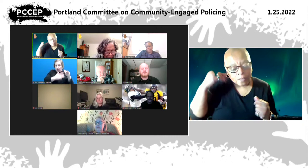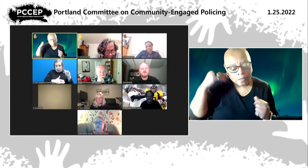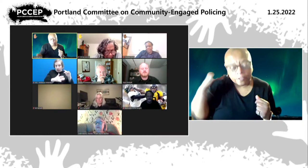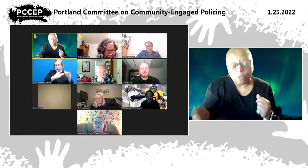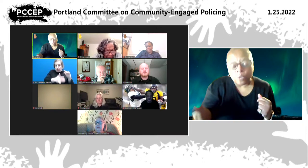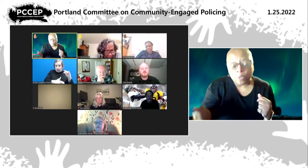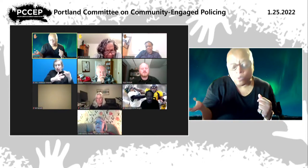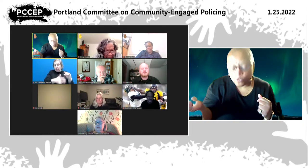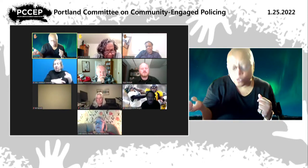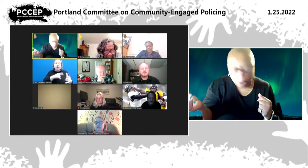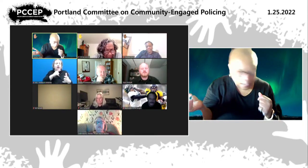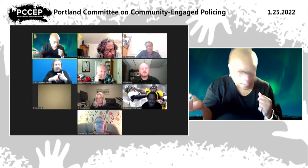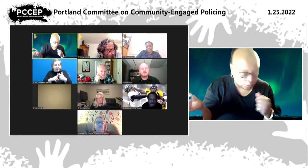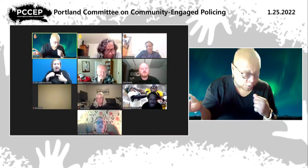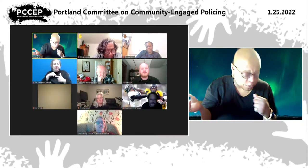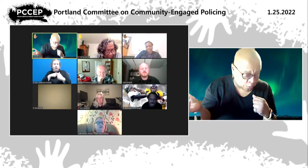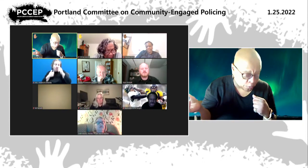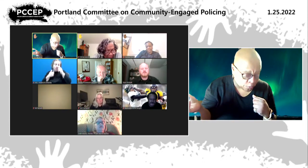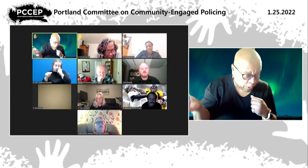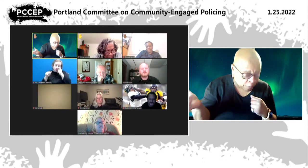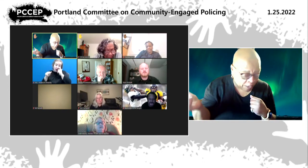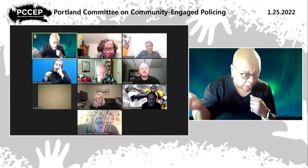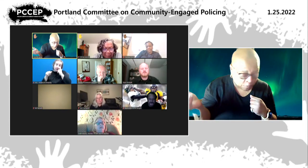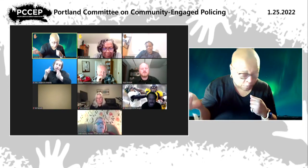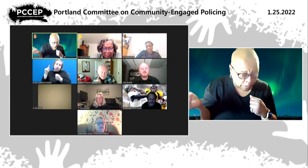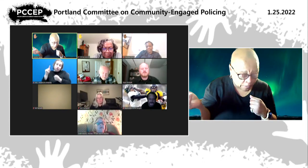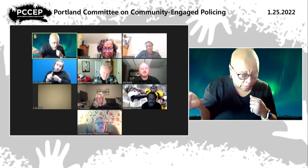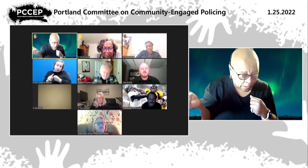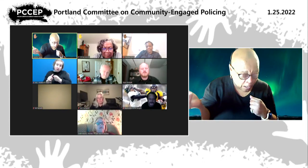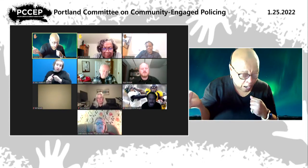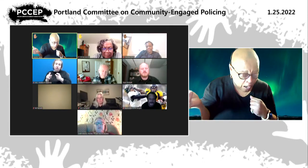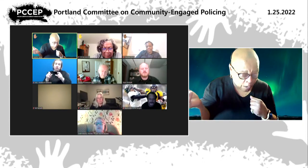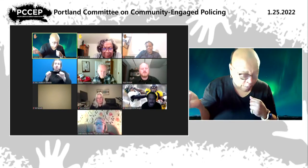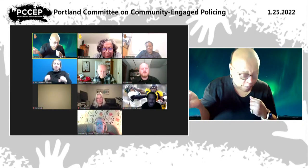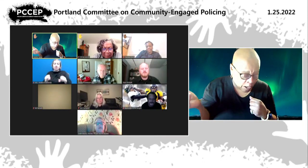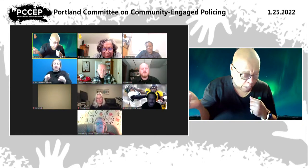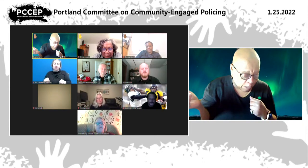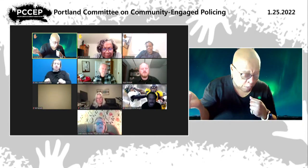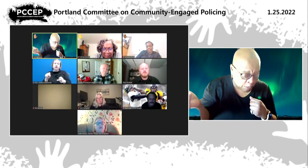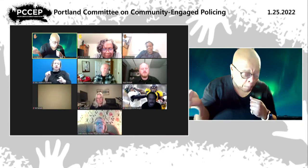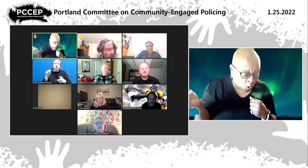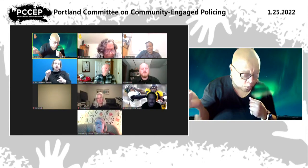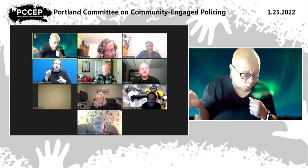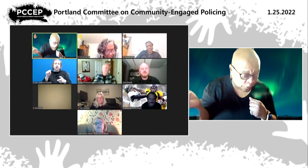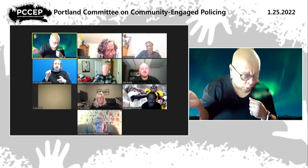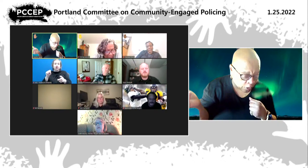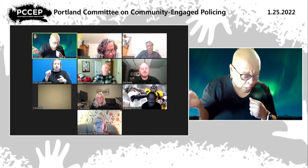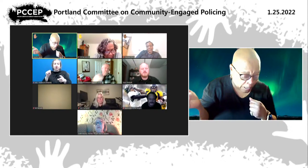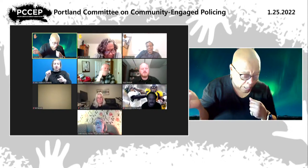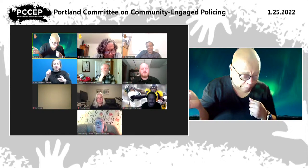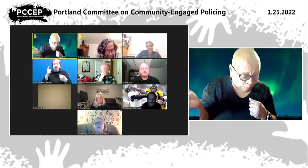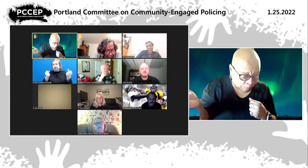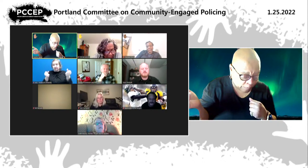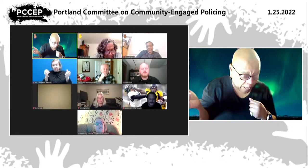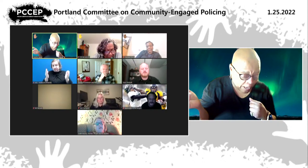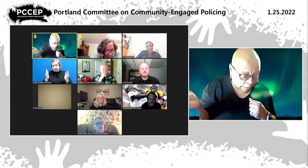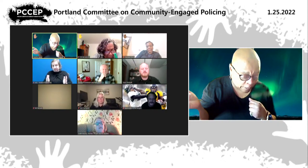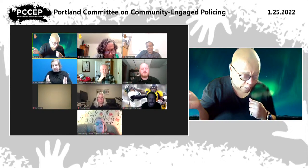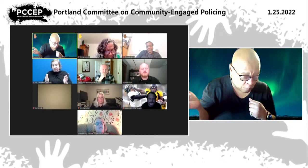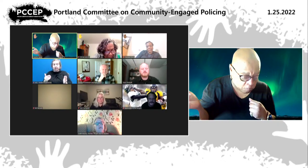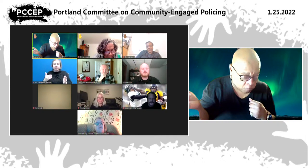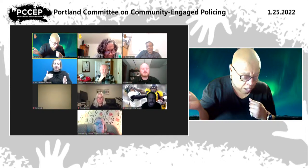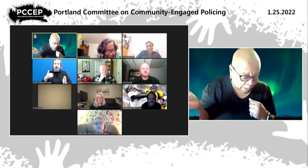and then we were trying to reduce the possibility of motorists